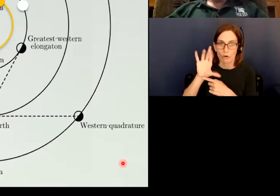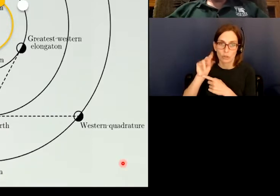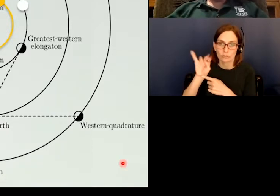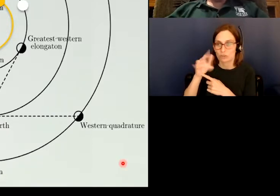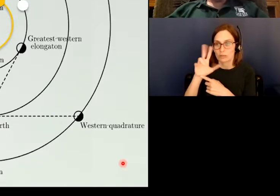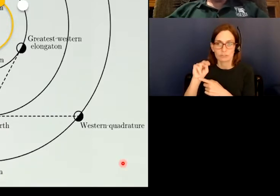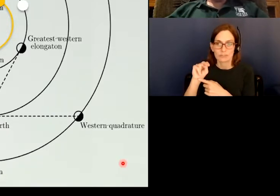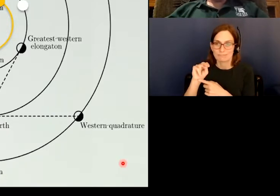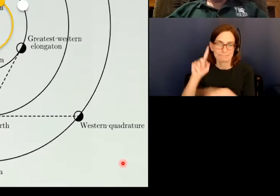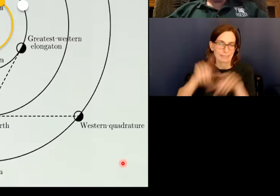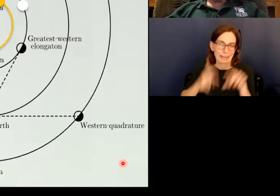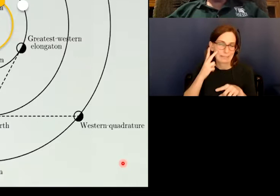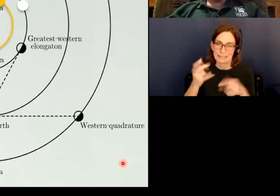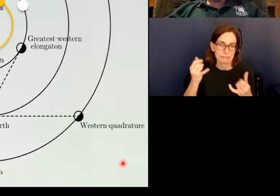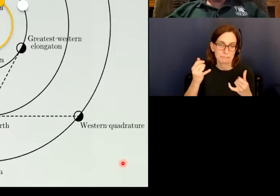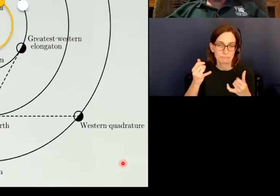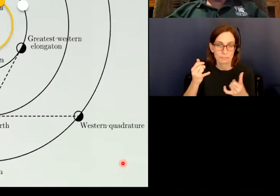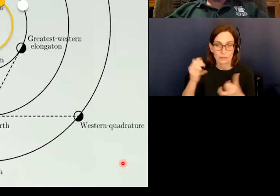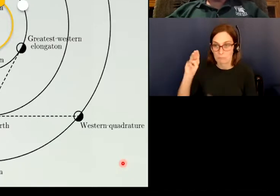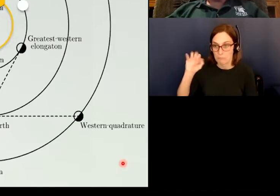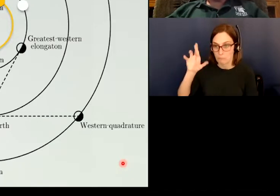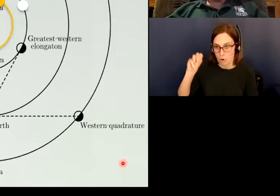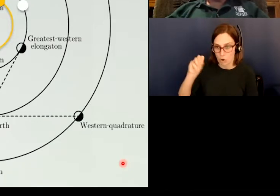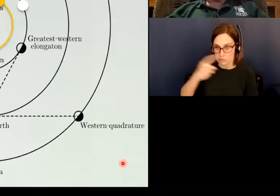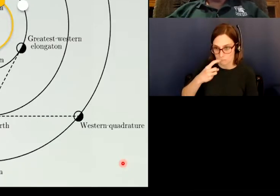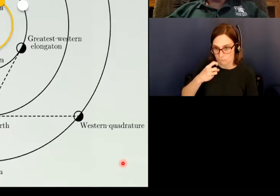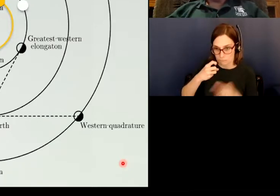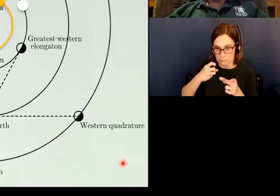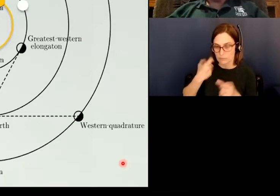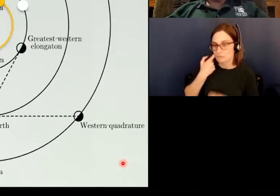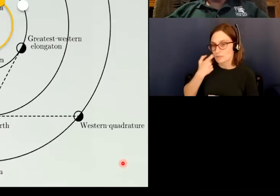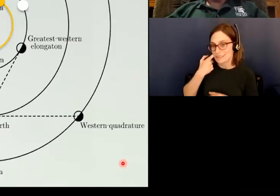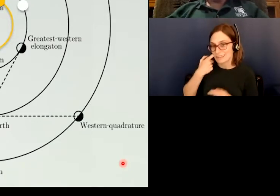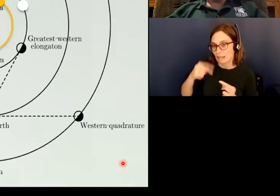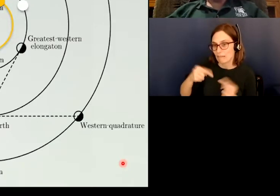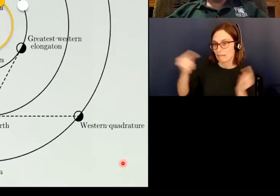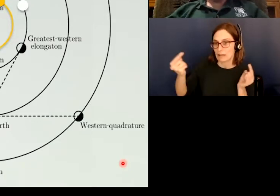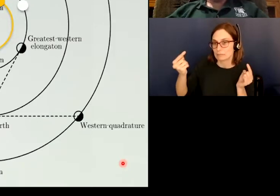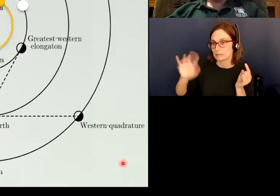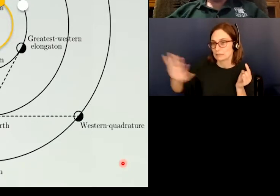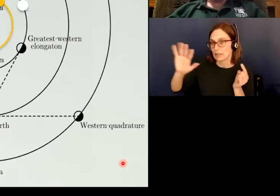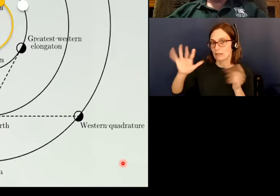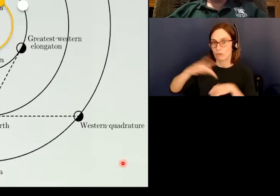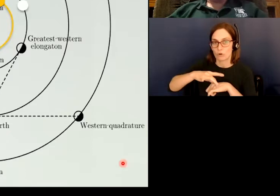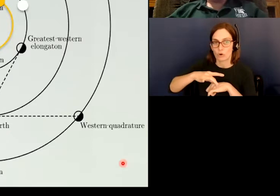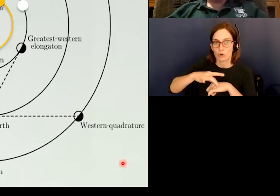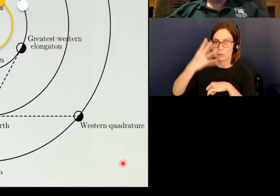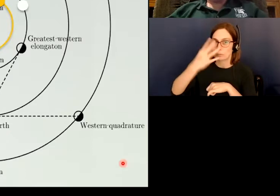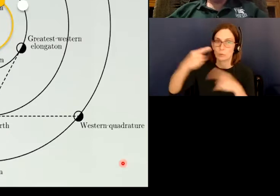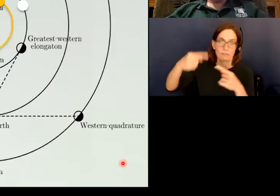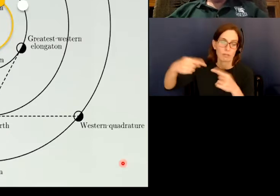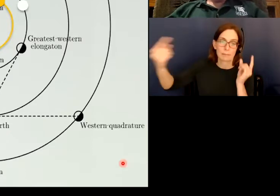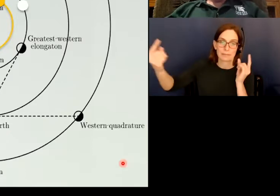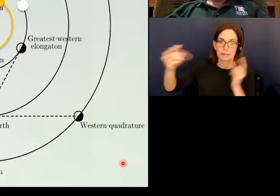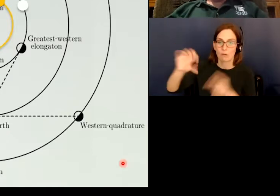seeing it. Mars was recently on the other side of the Earth, a beautiful opposition on October